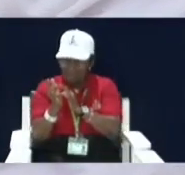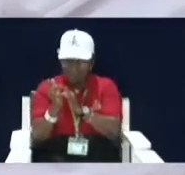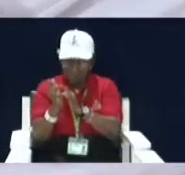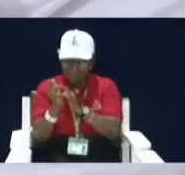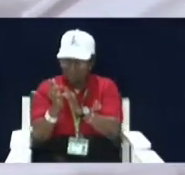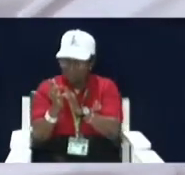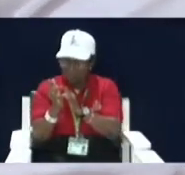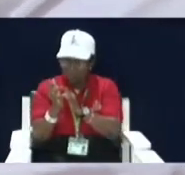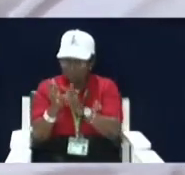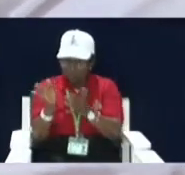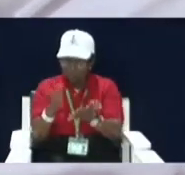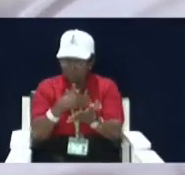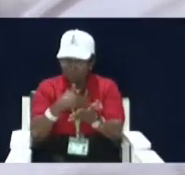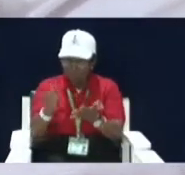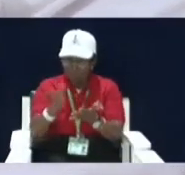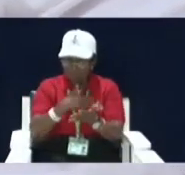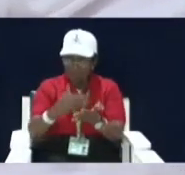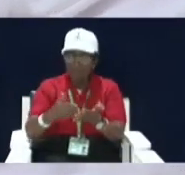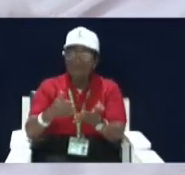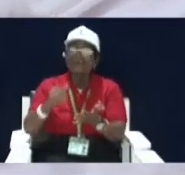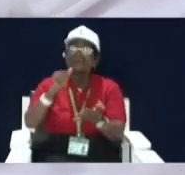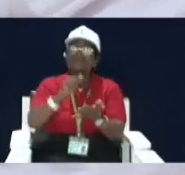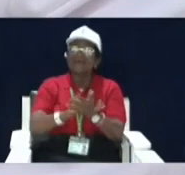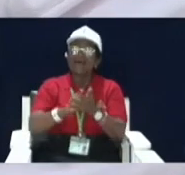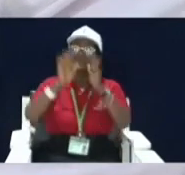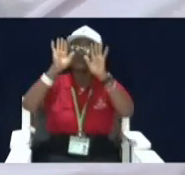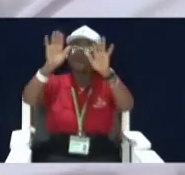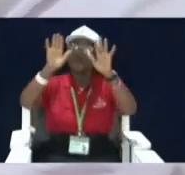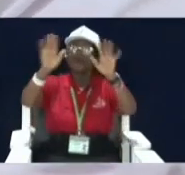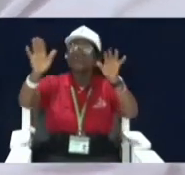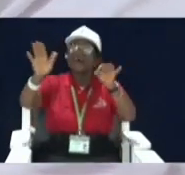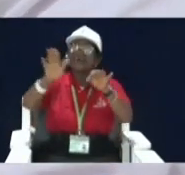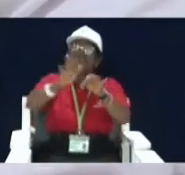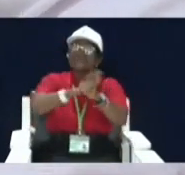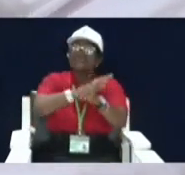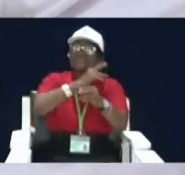that wonderful name,